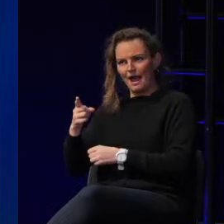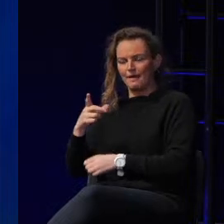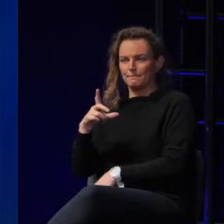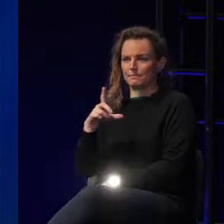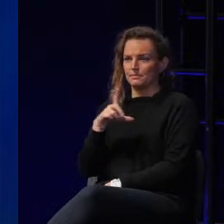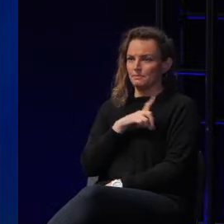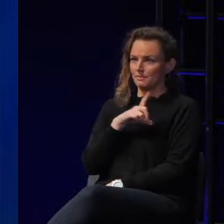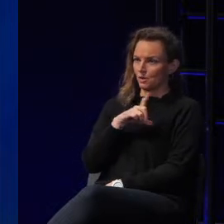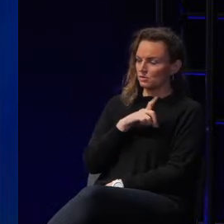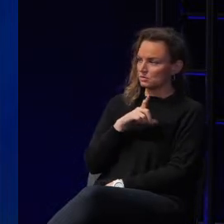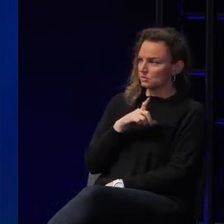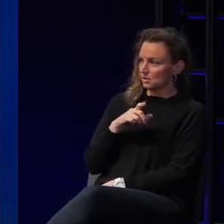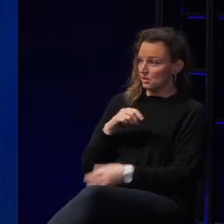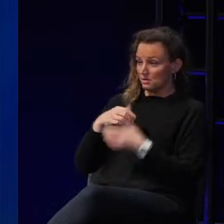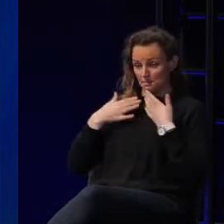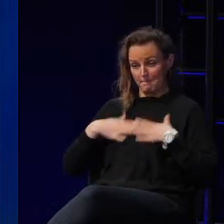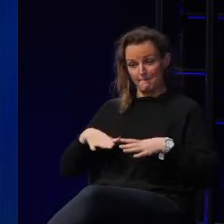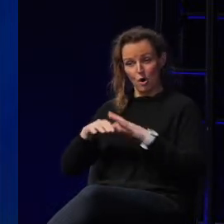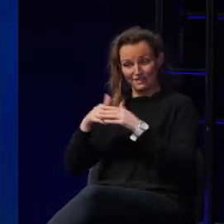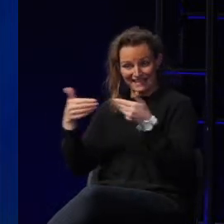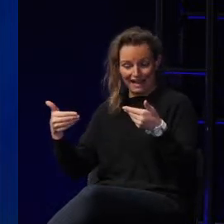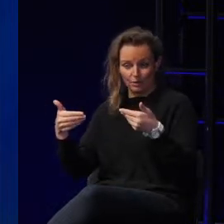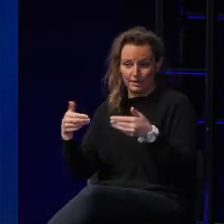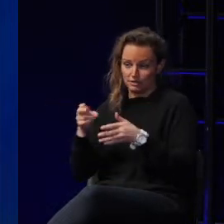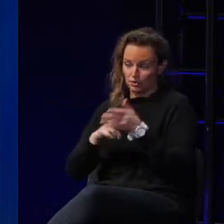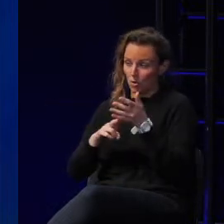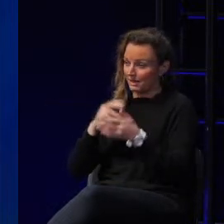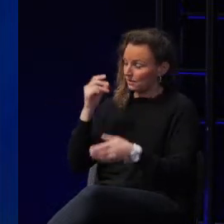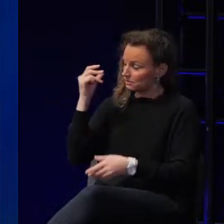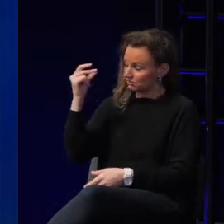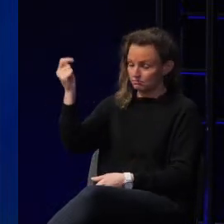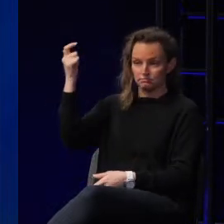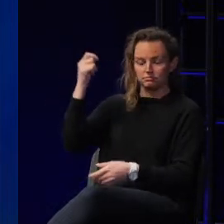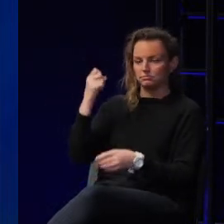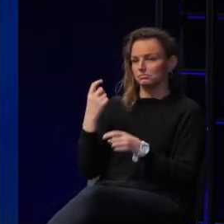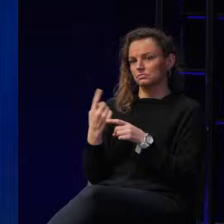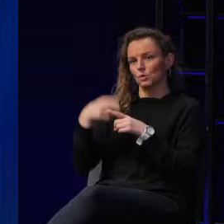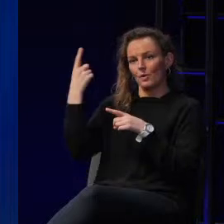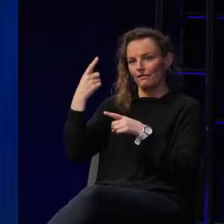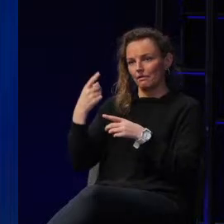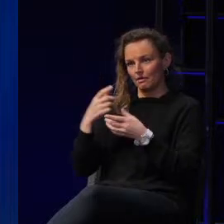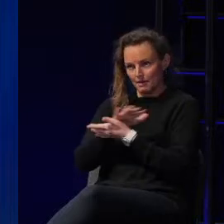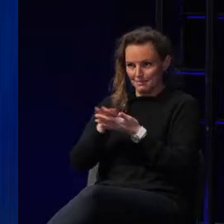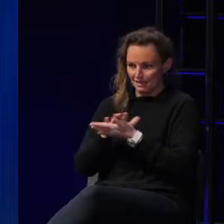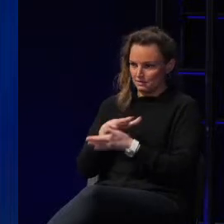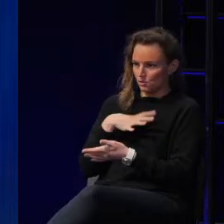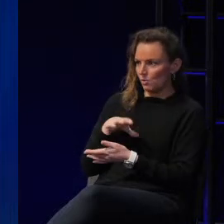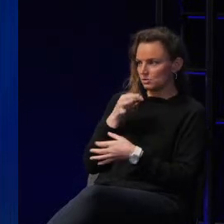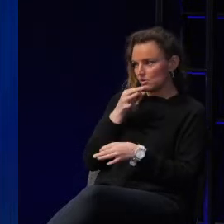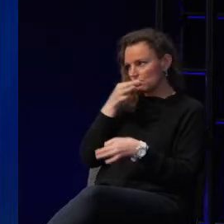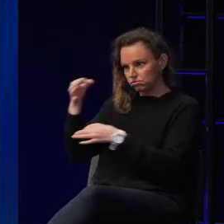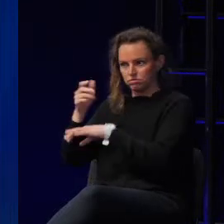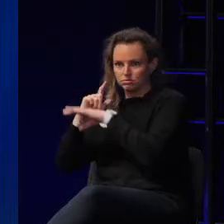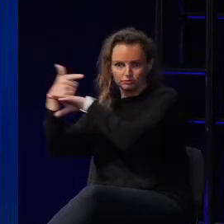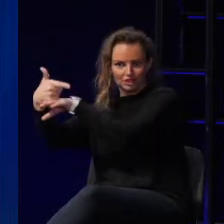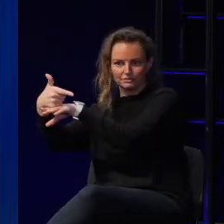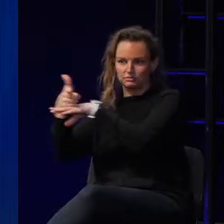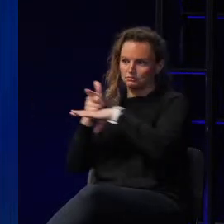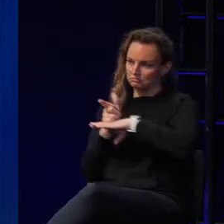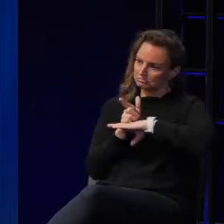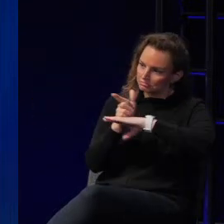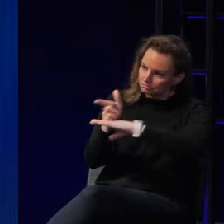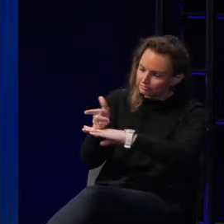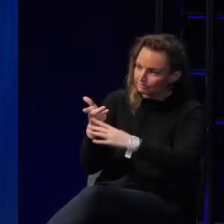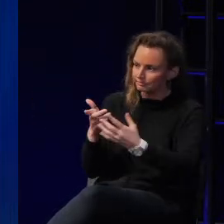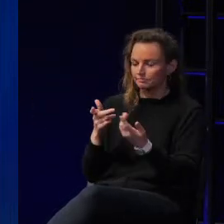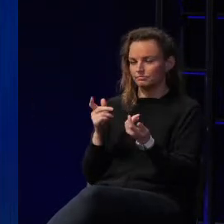the body language. It's usually the flick of an eye or a blink of an eye that makes you want to do something, you know, and make